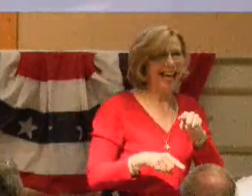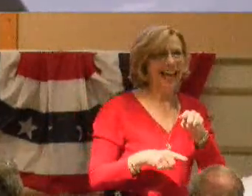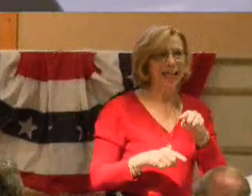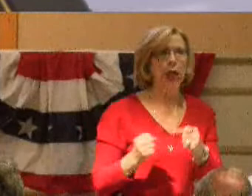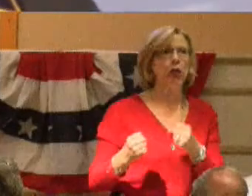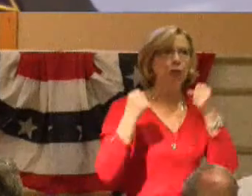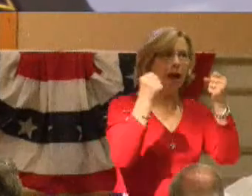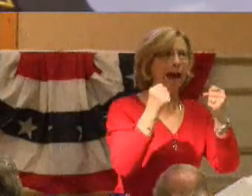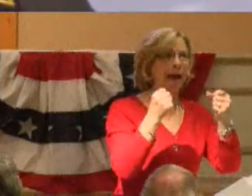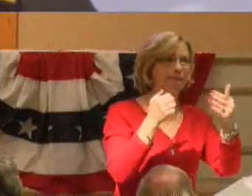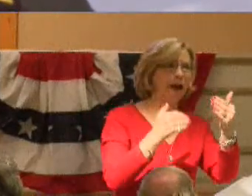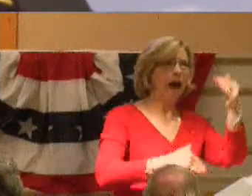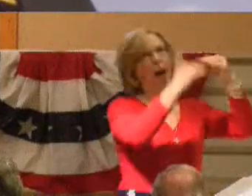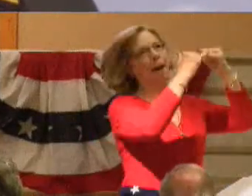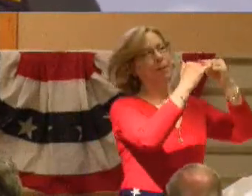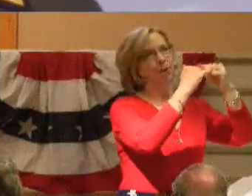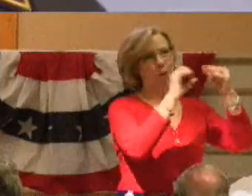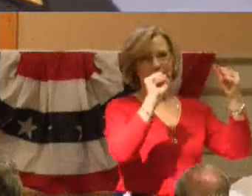limit.